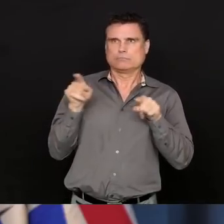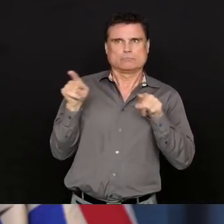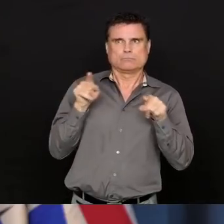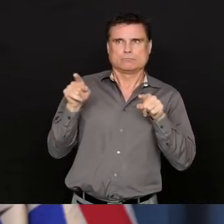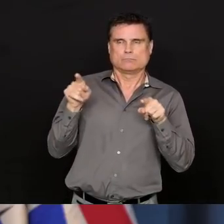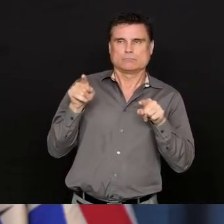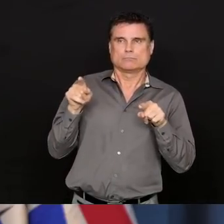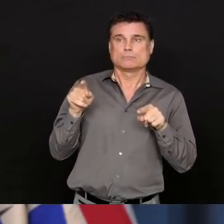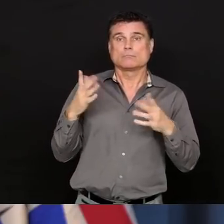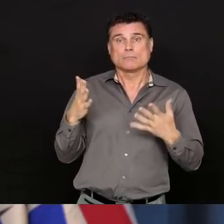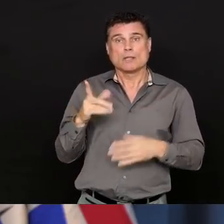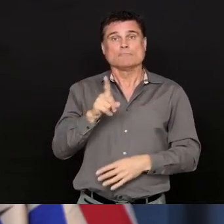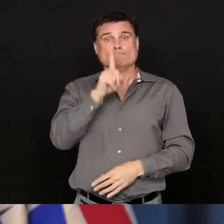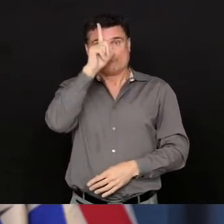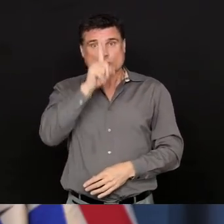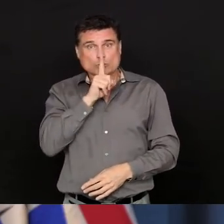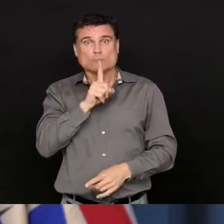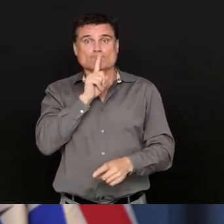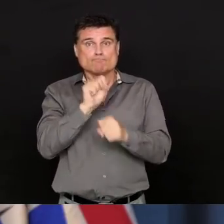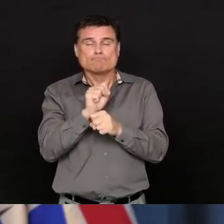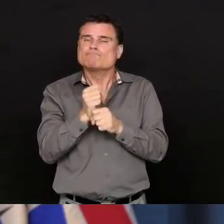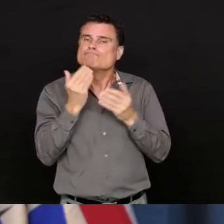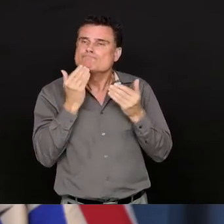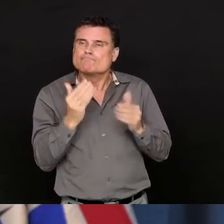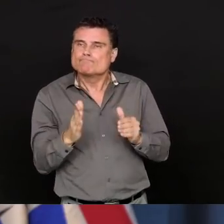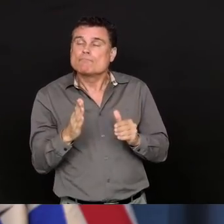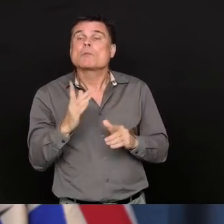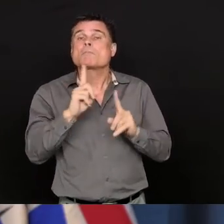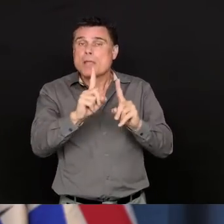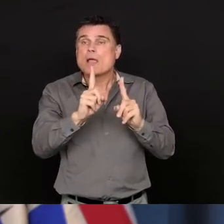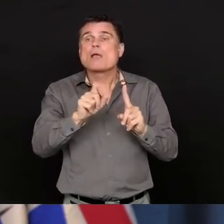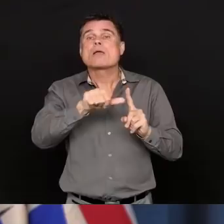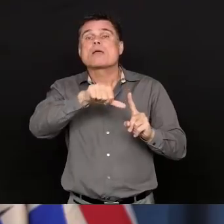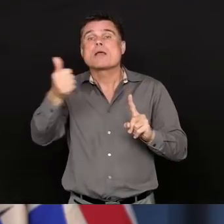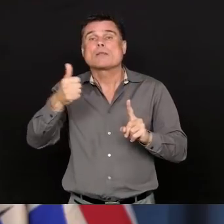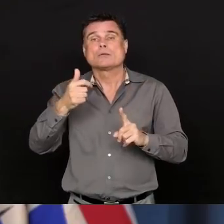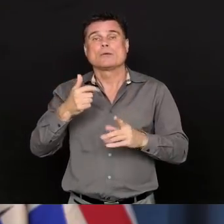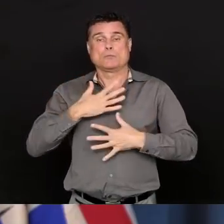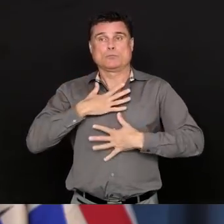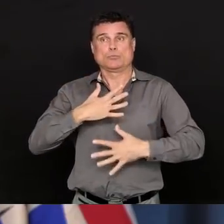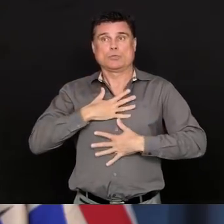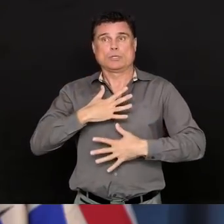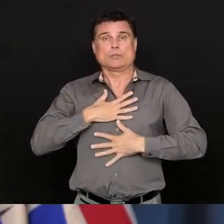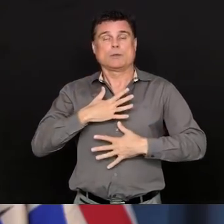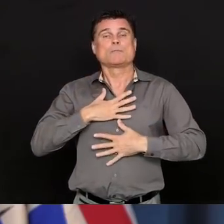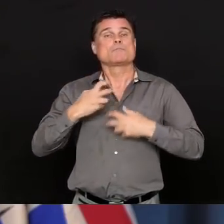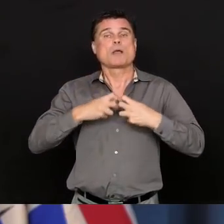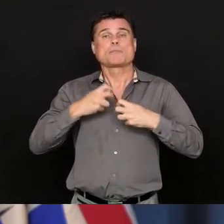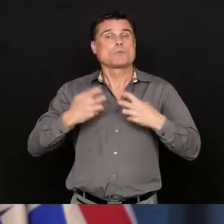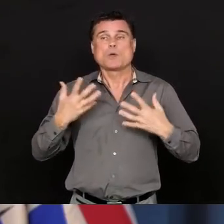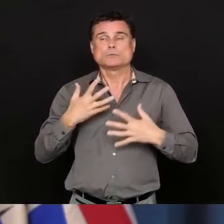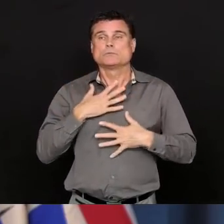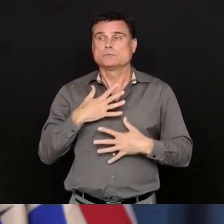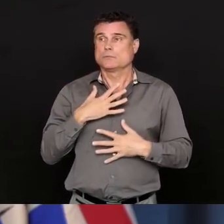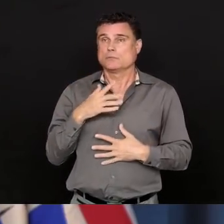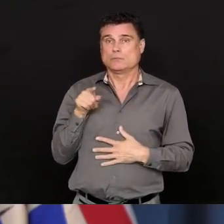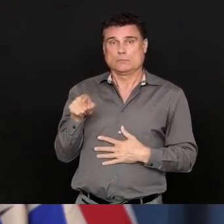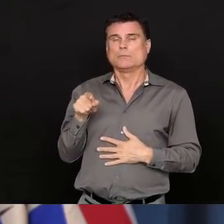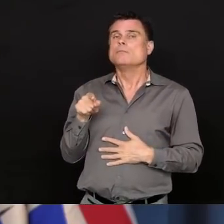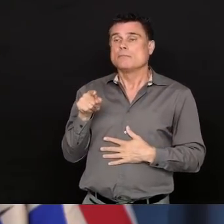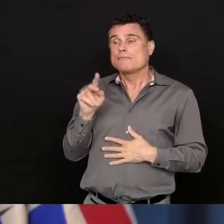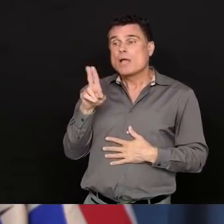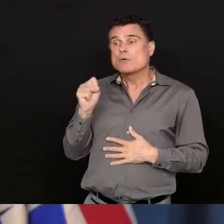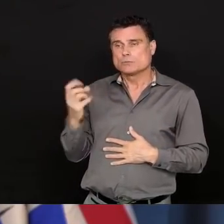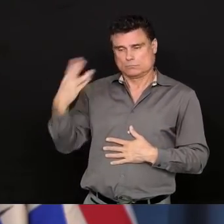behave, but that's what other respiratory viruses do on a cyclical basis. The one caveat to that is when